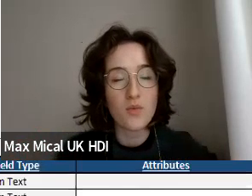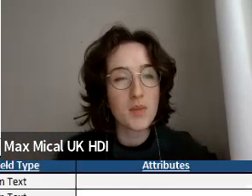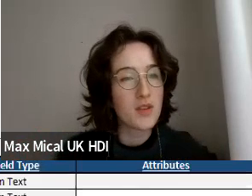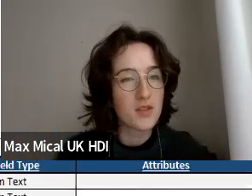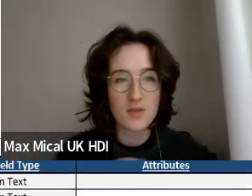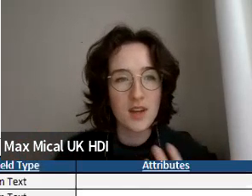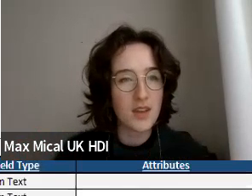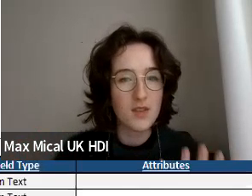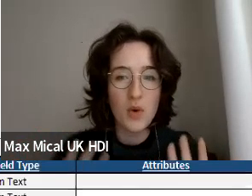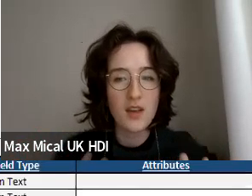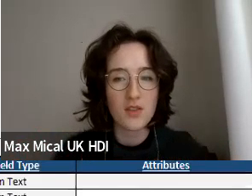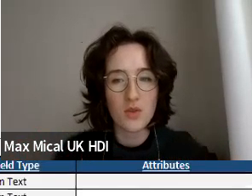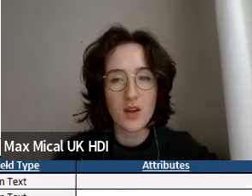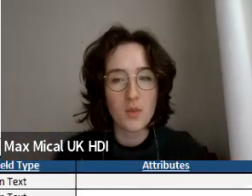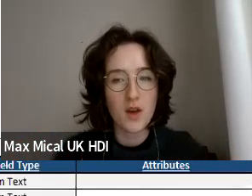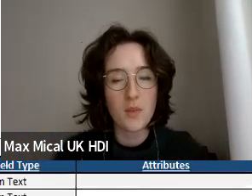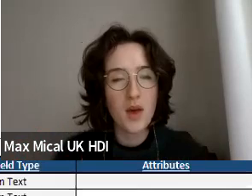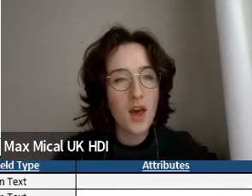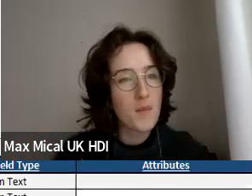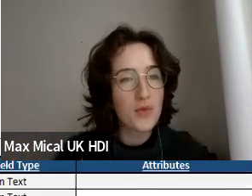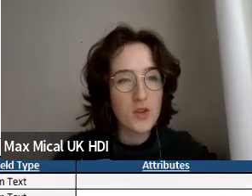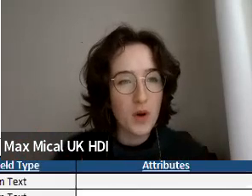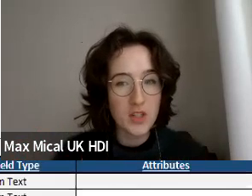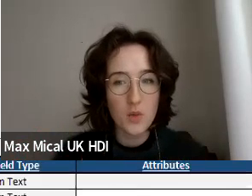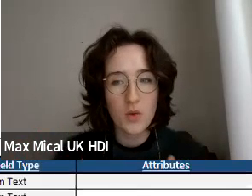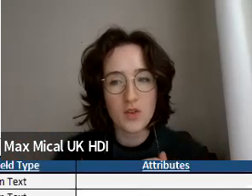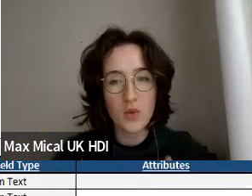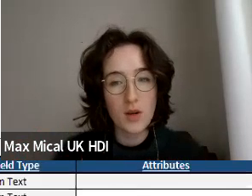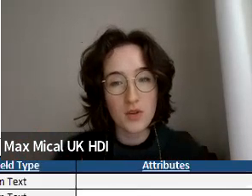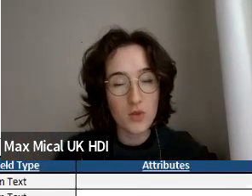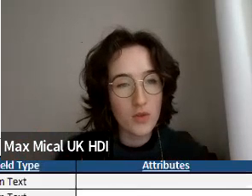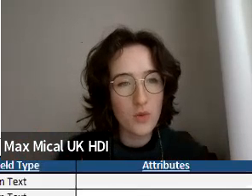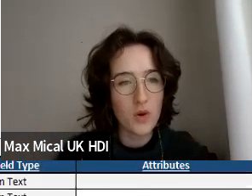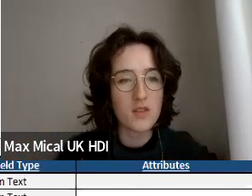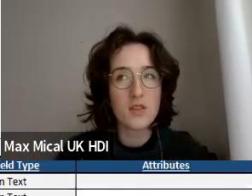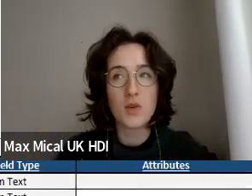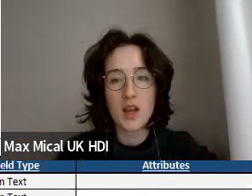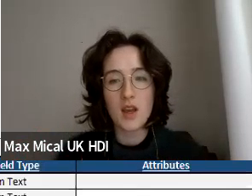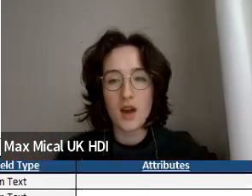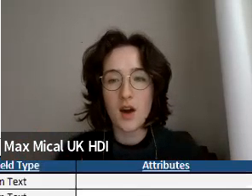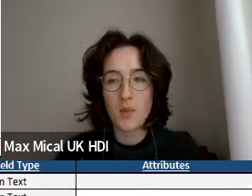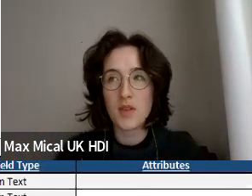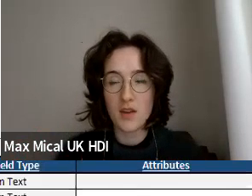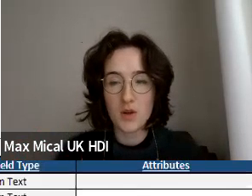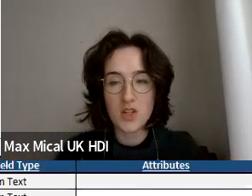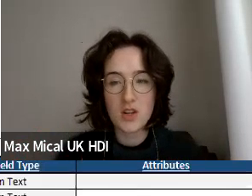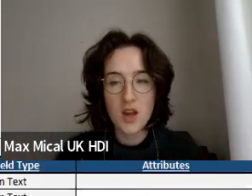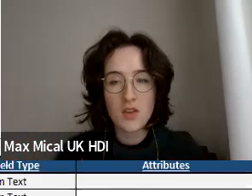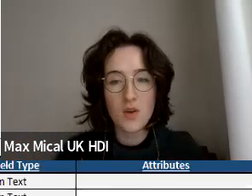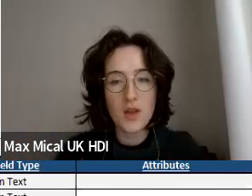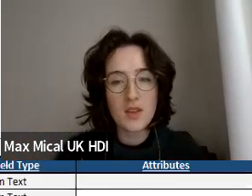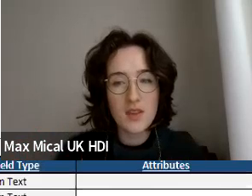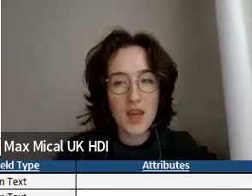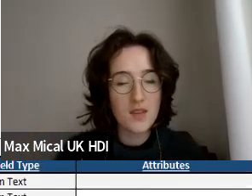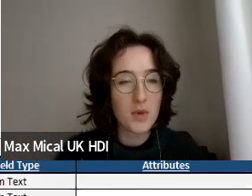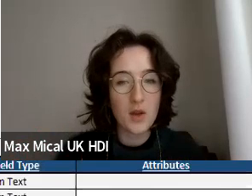and maybe there's data that surprises you that comes up. But for this project, what was incredibly useful was creating a common language.